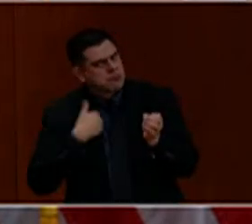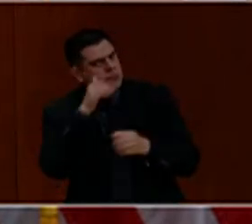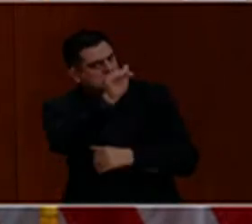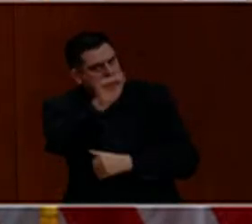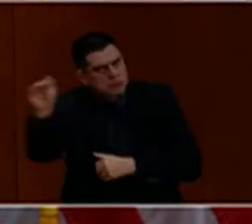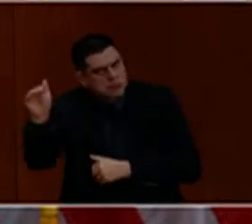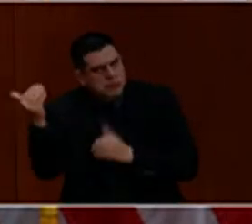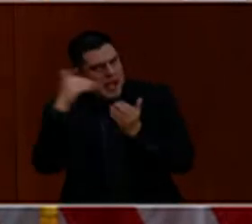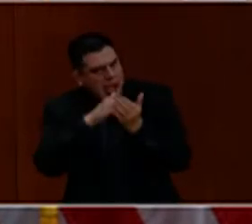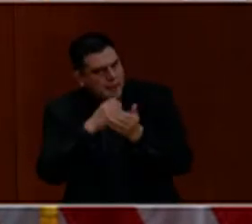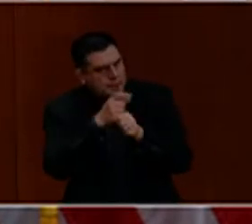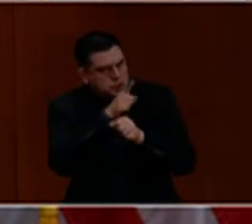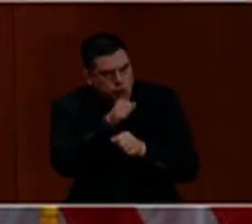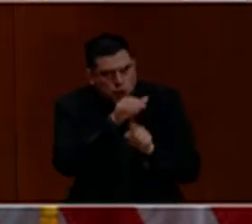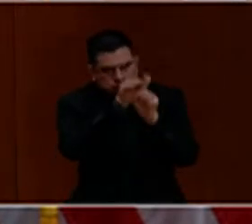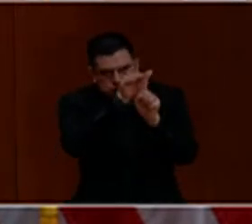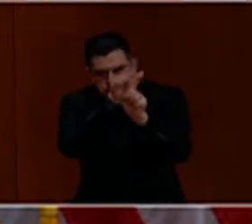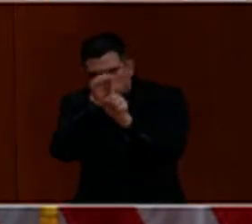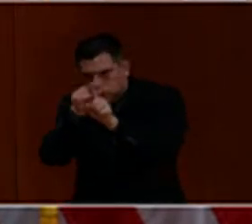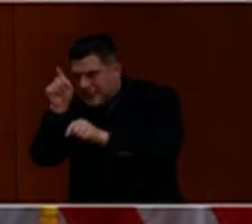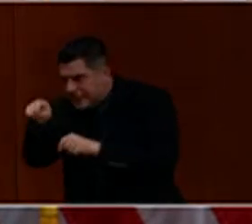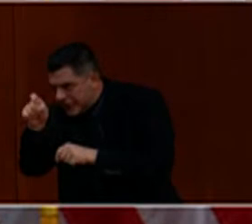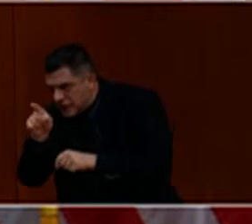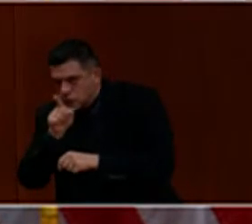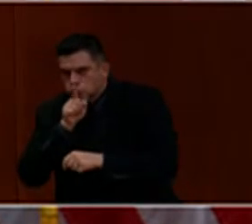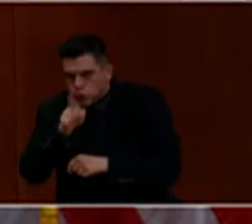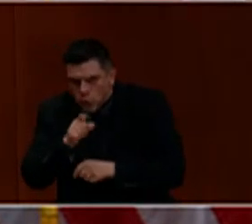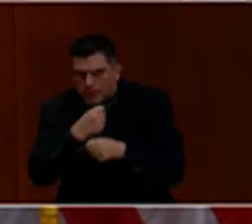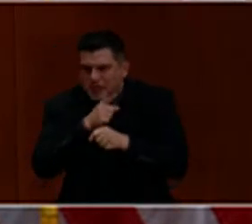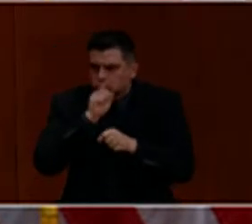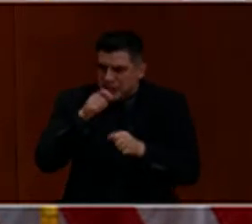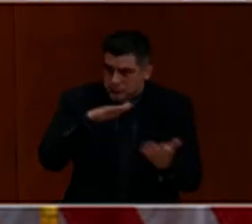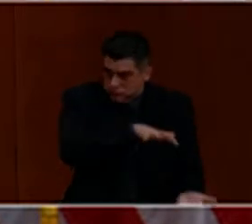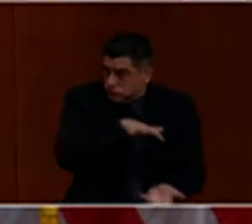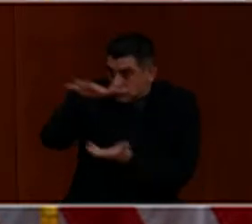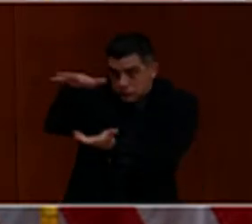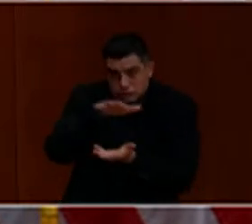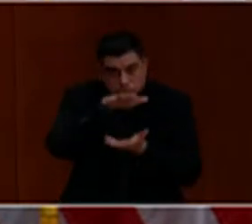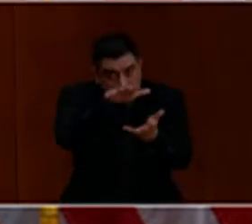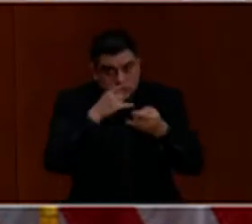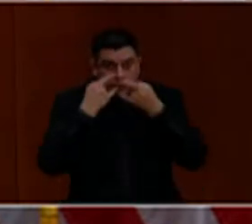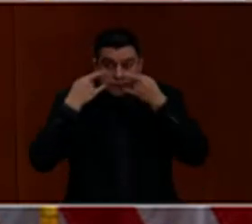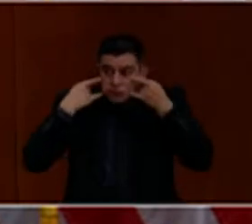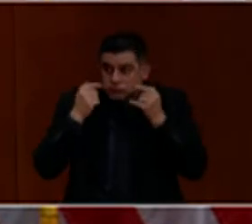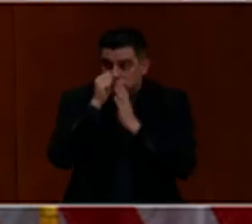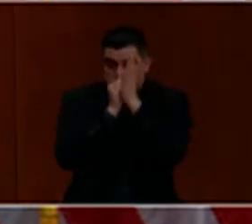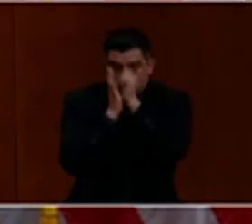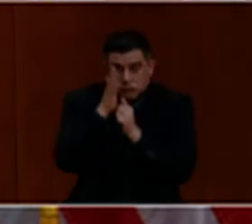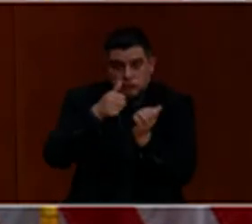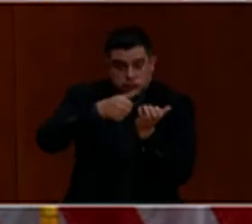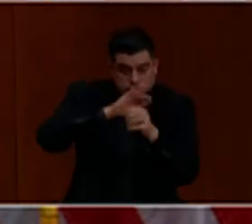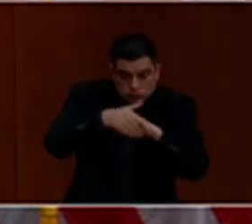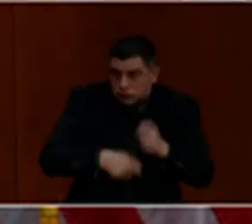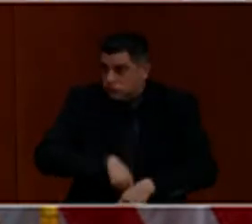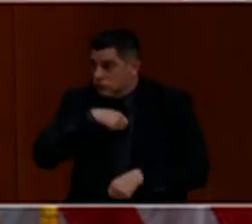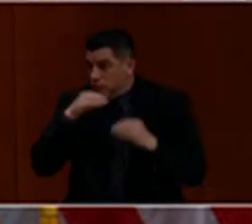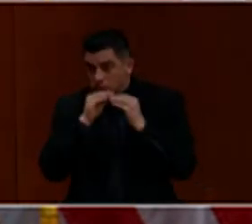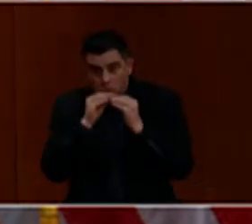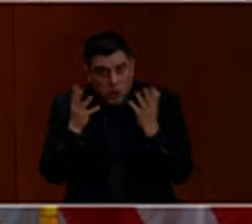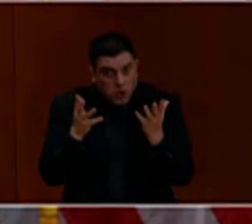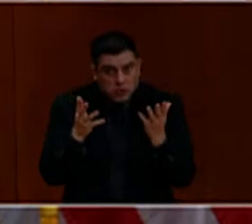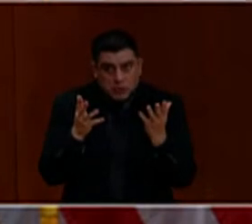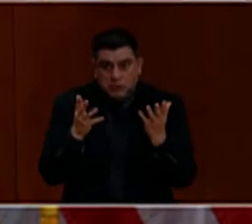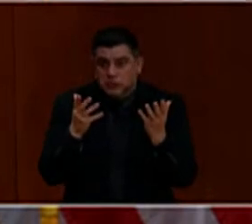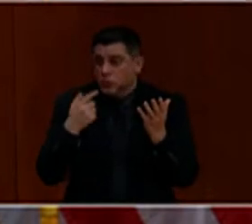masks or gloves or gowns, we want to do that and then obviously we're continuing doing our testing with